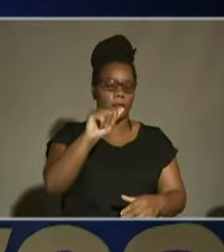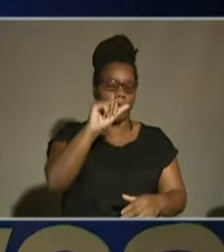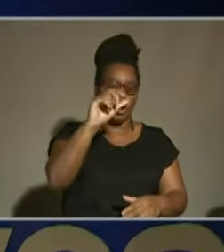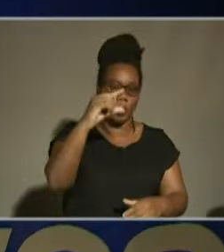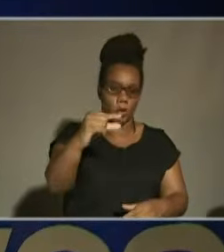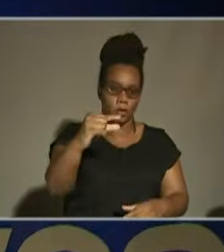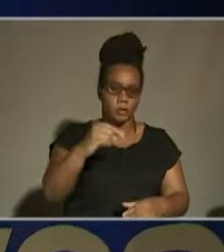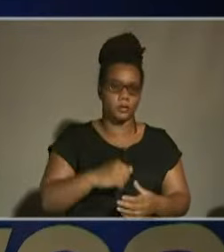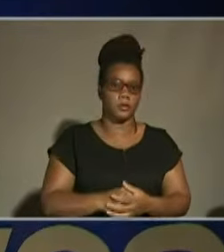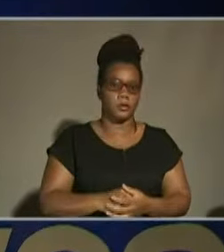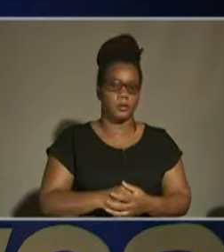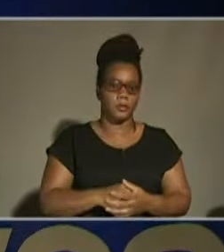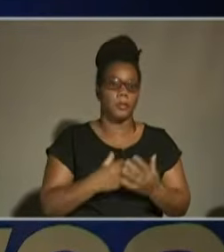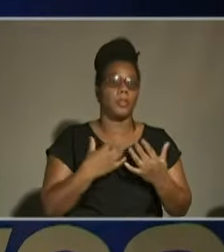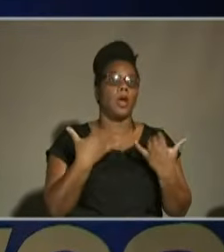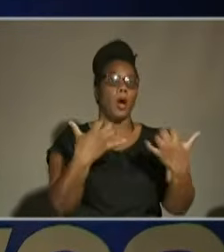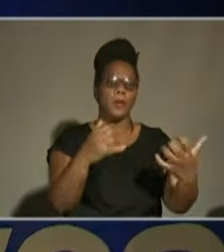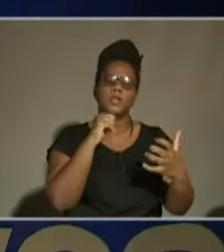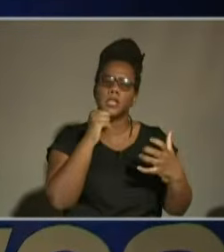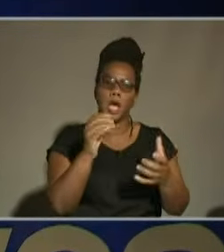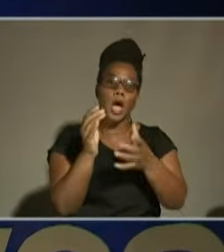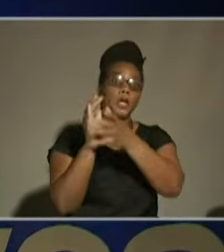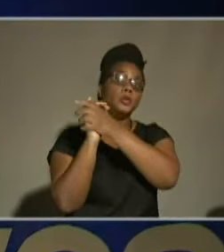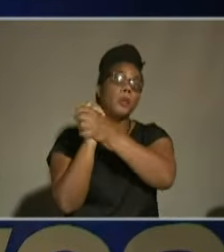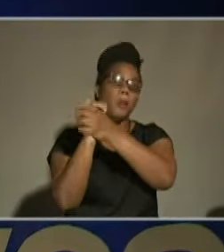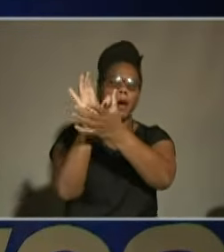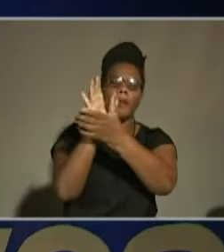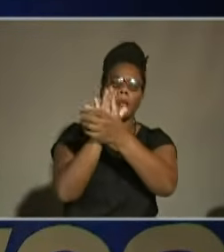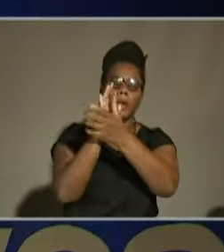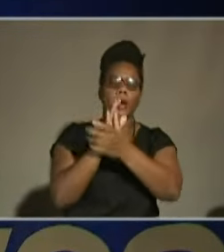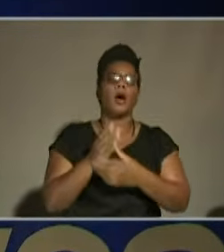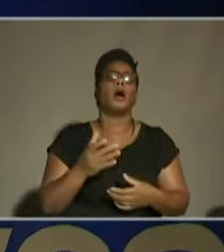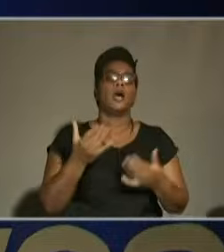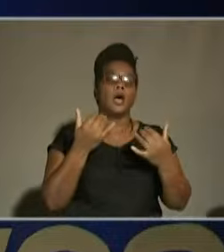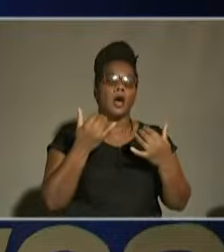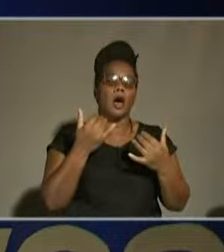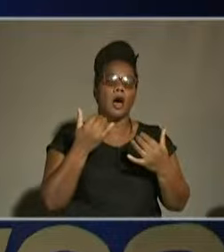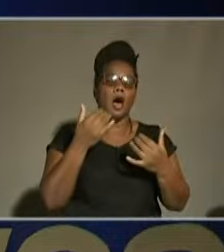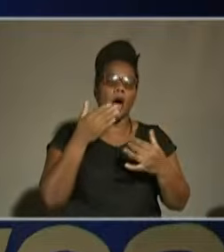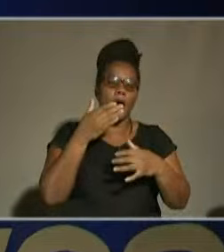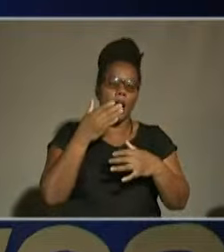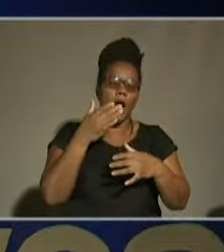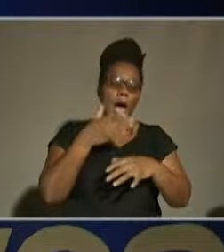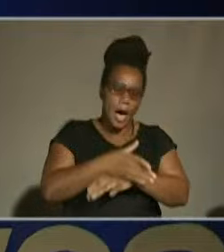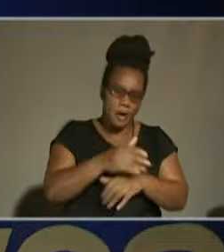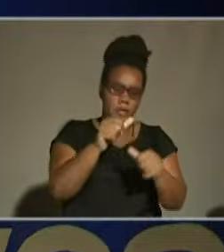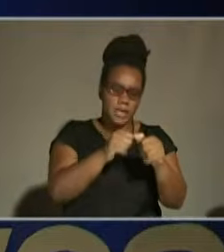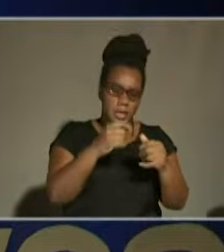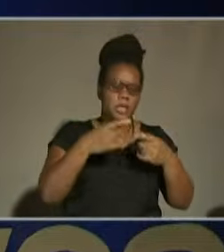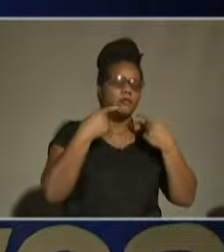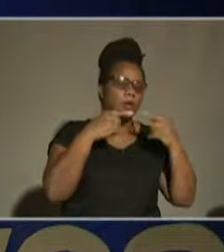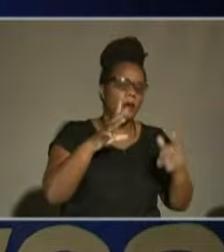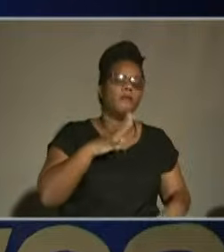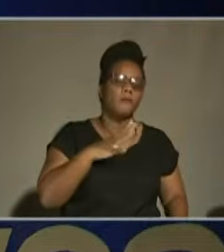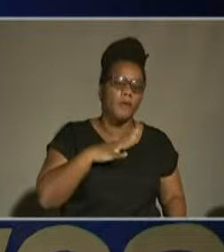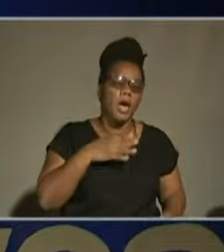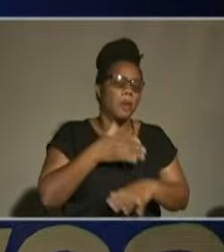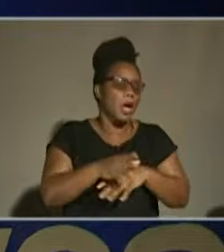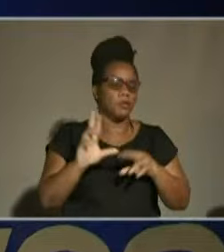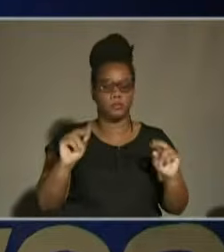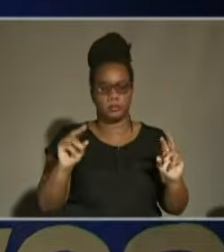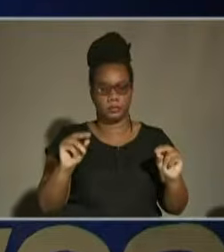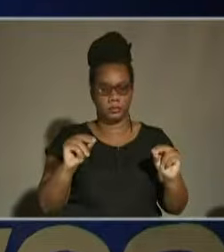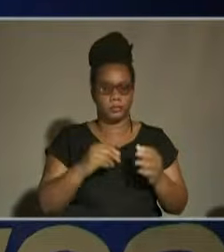to applaud the debaters except for now, after we announce each debater. Tonight, representing